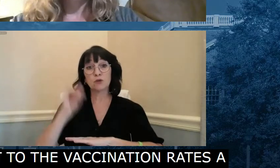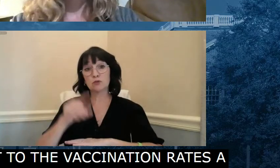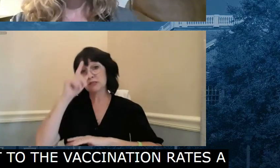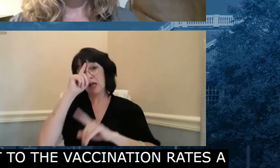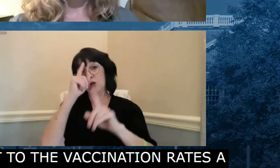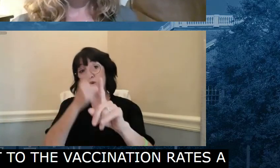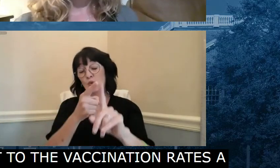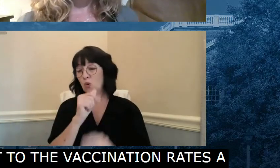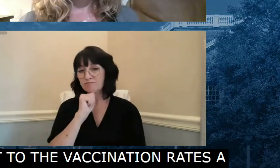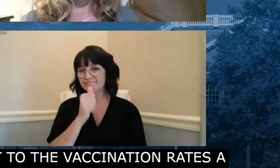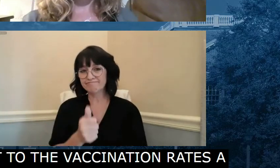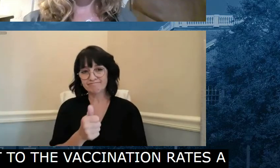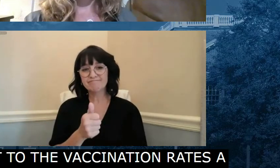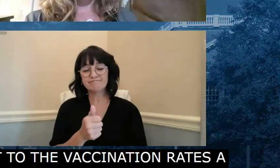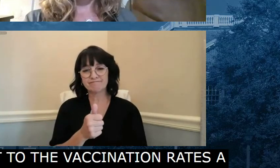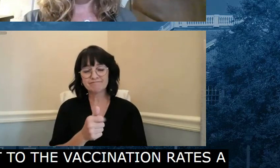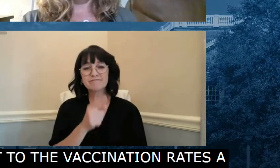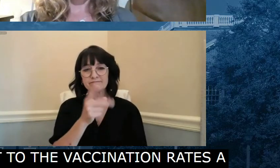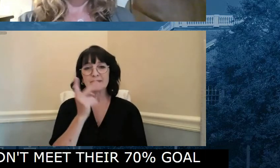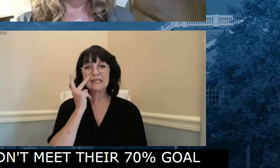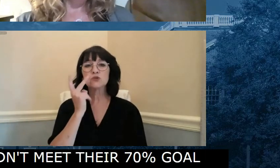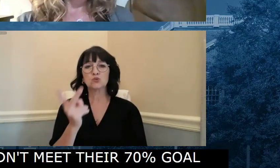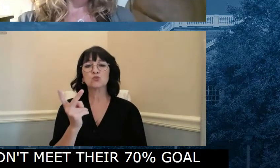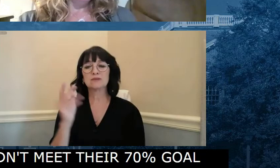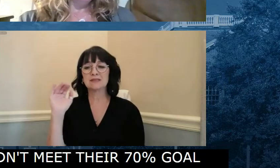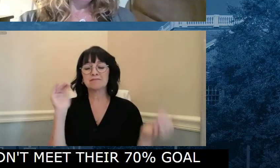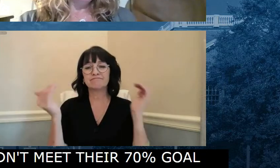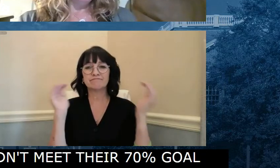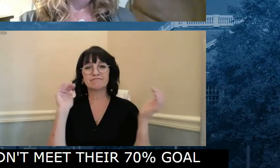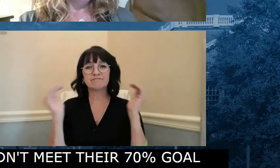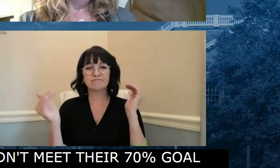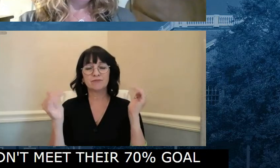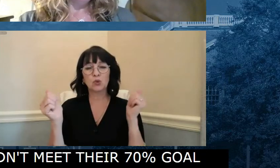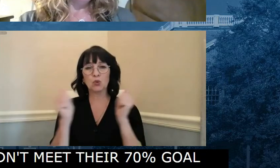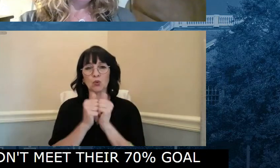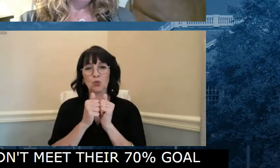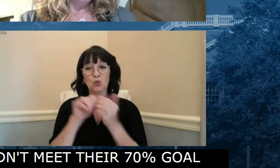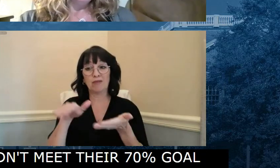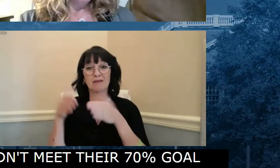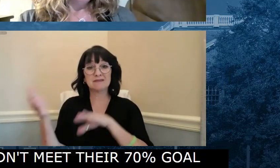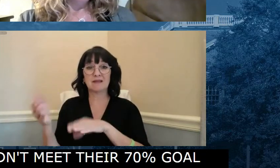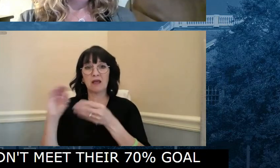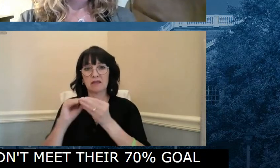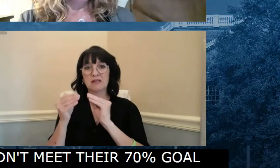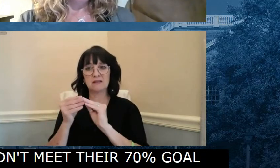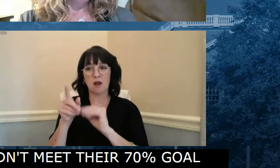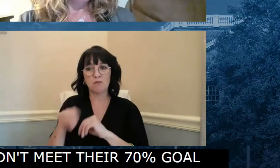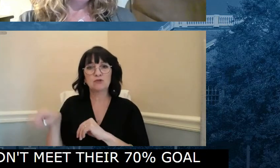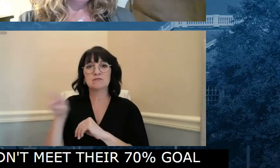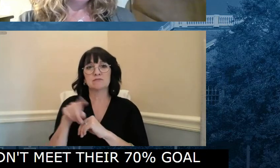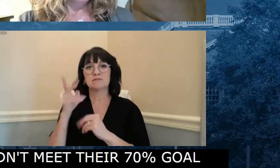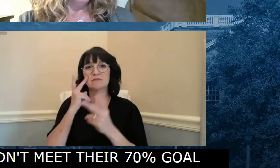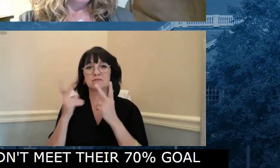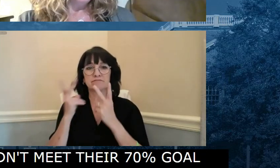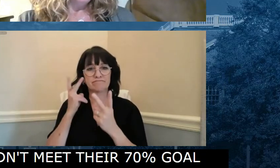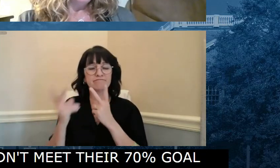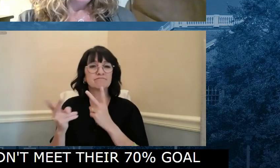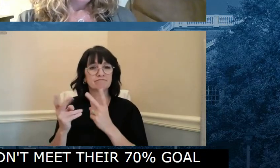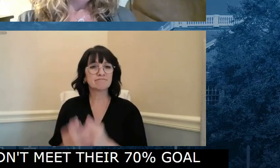a correlation there with the death rates that they have, and there are